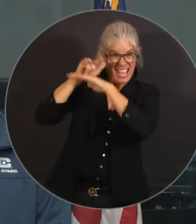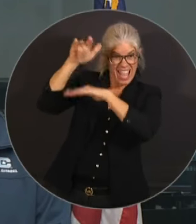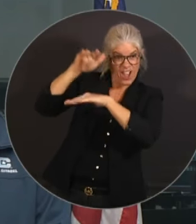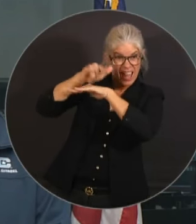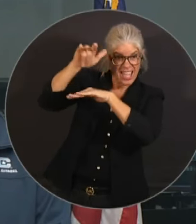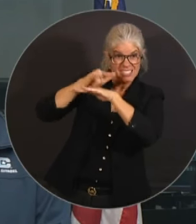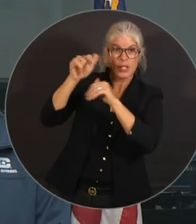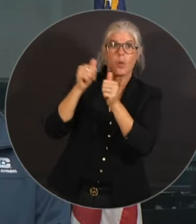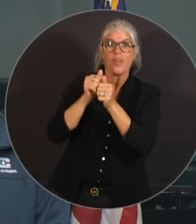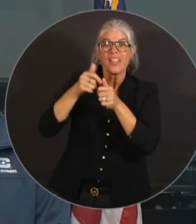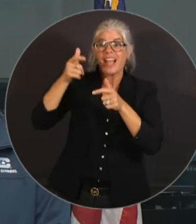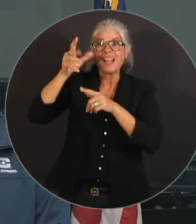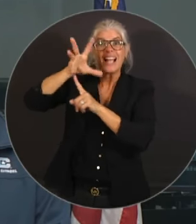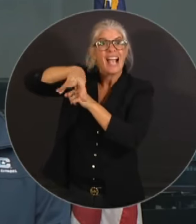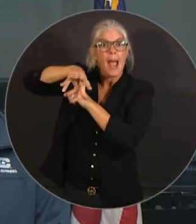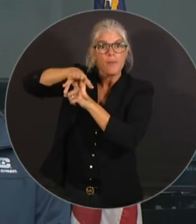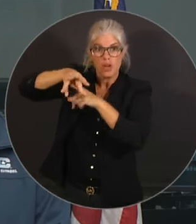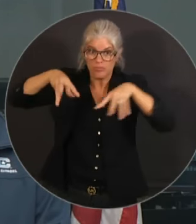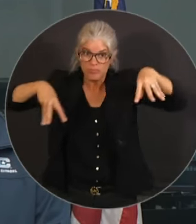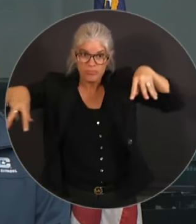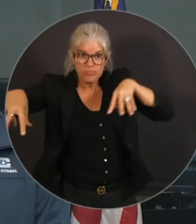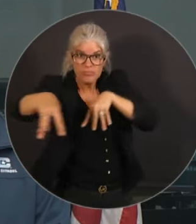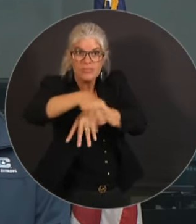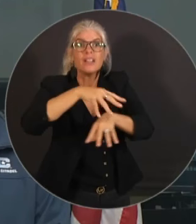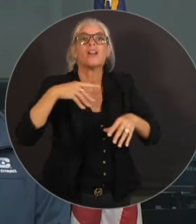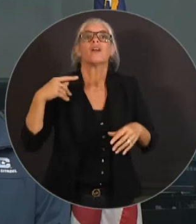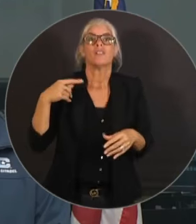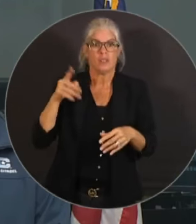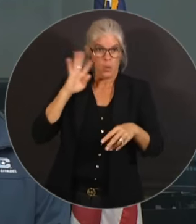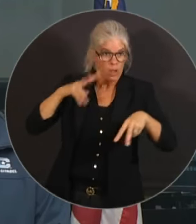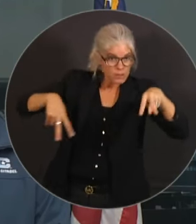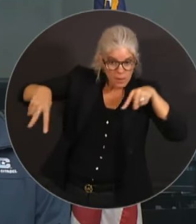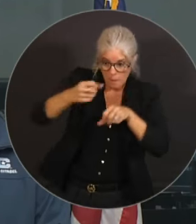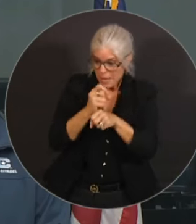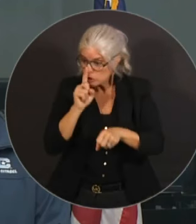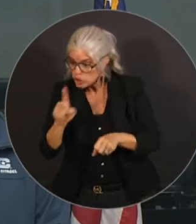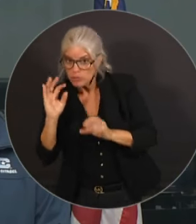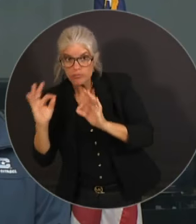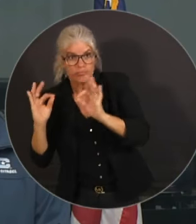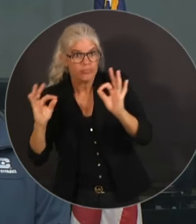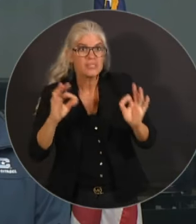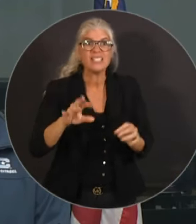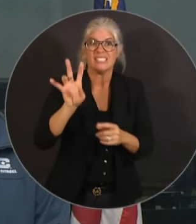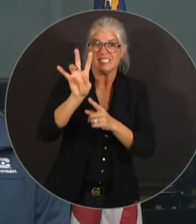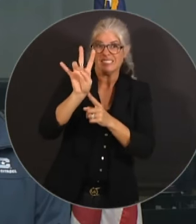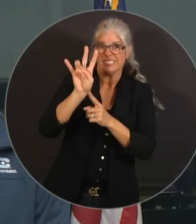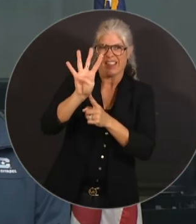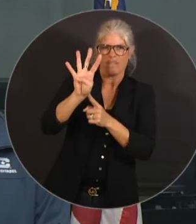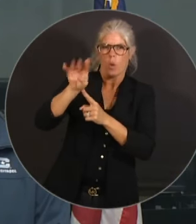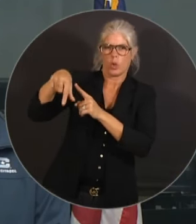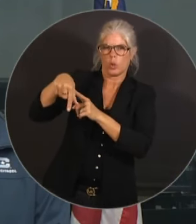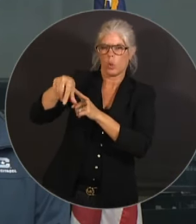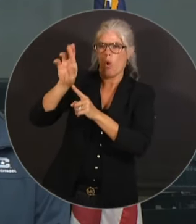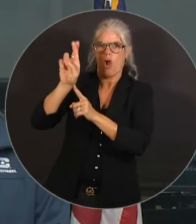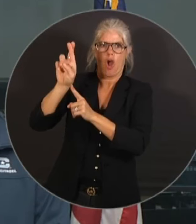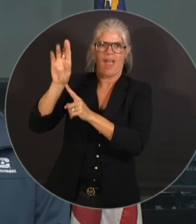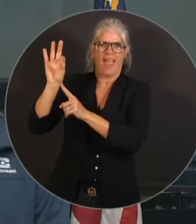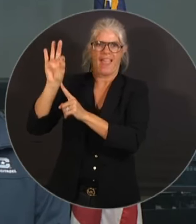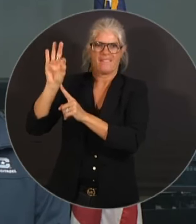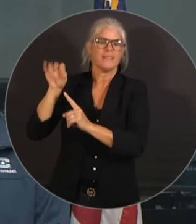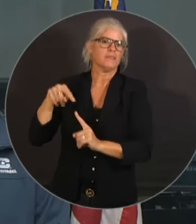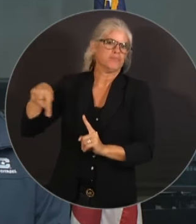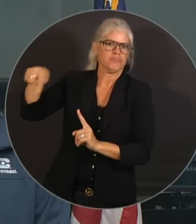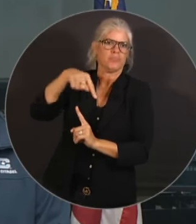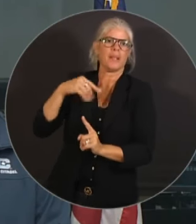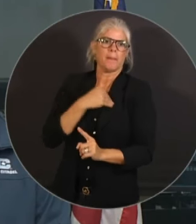are staged and activated and will be deployed at the appropriate time. We have 74 QRF members that are already pre-staged in